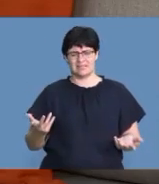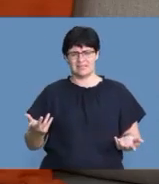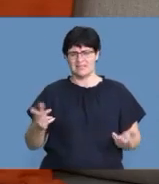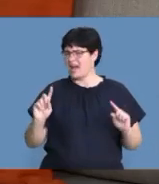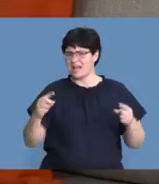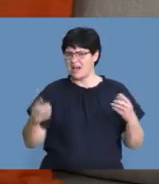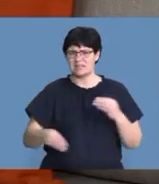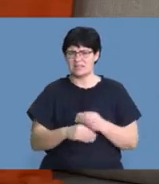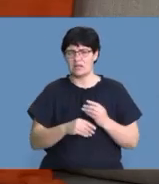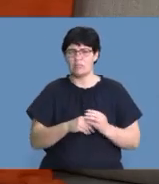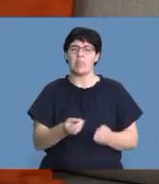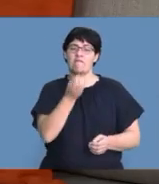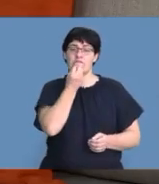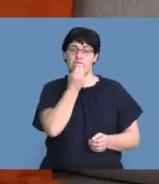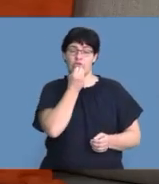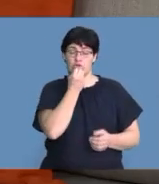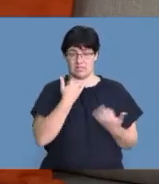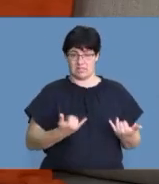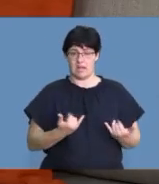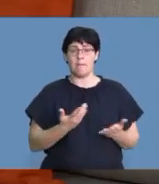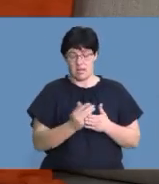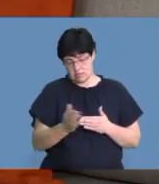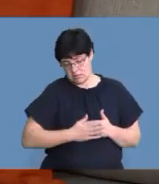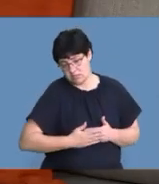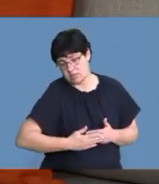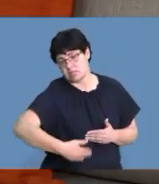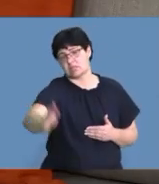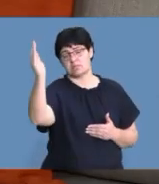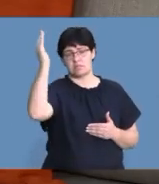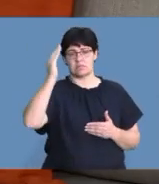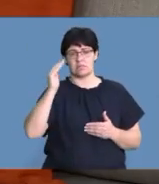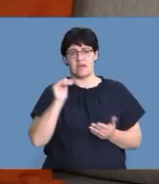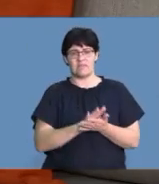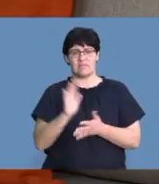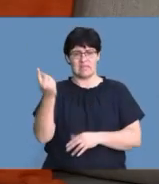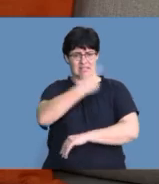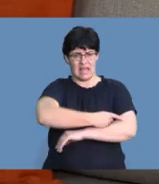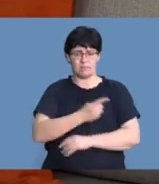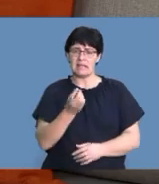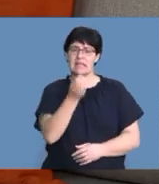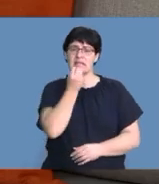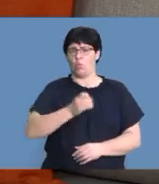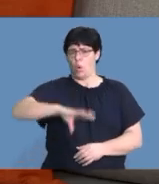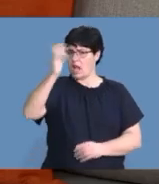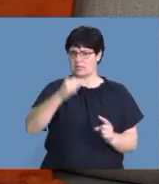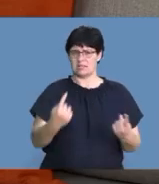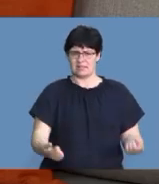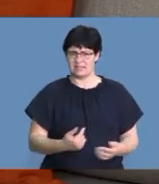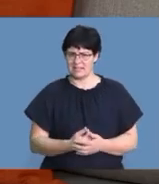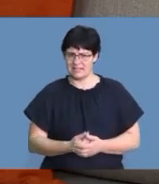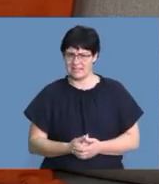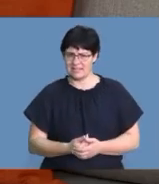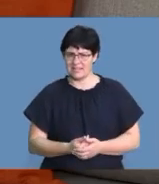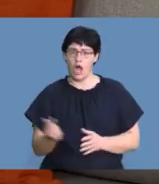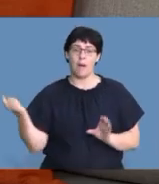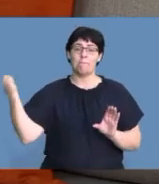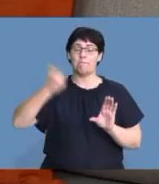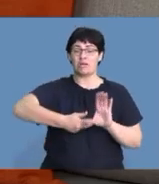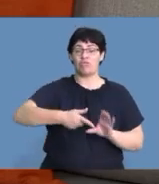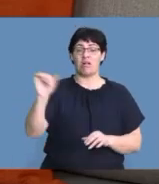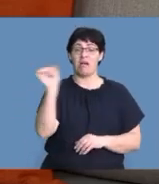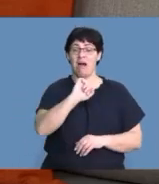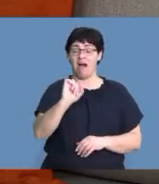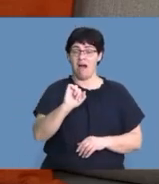random doesn't add up. You can't eat one meal and expect it to last you for 15 days. You can't